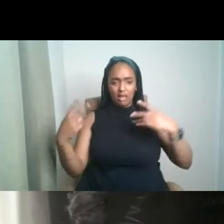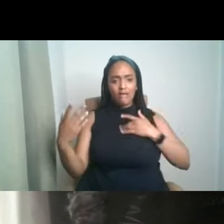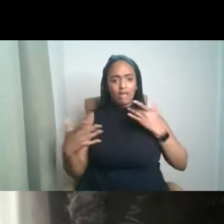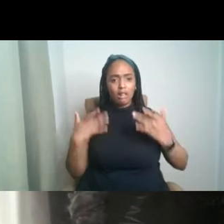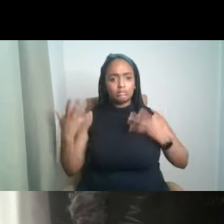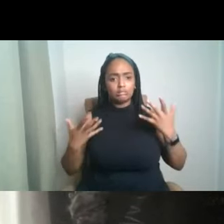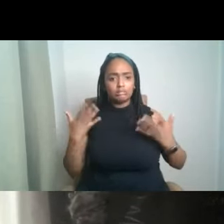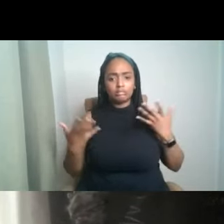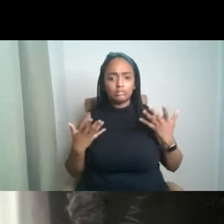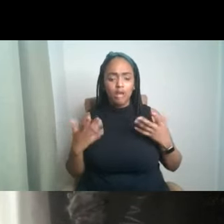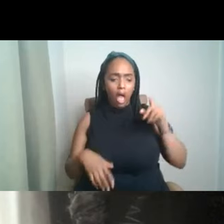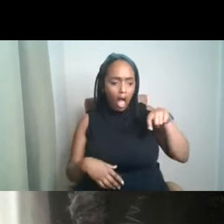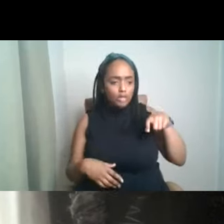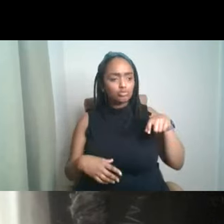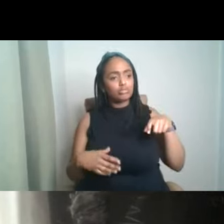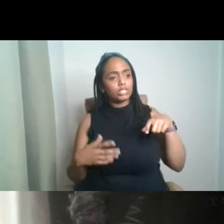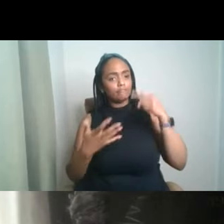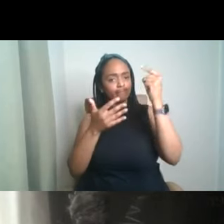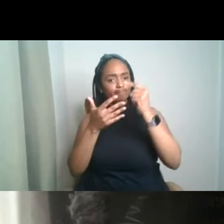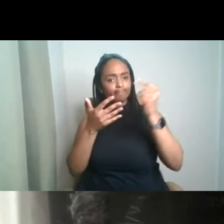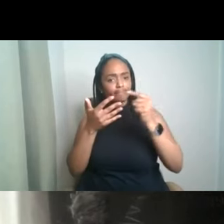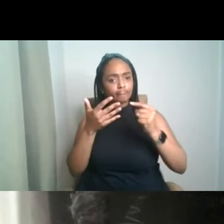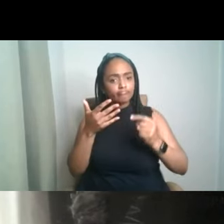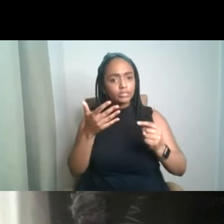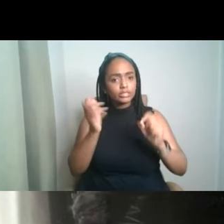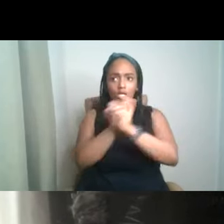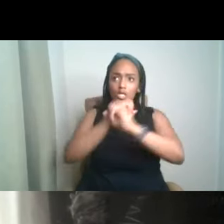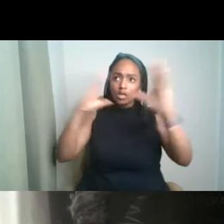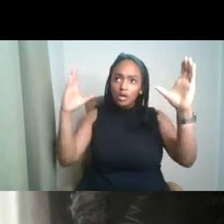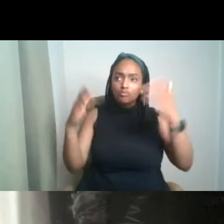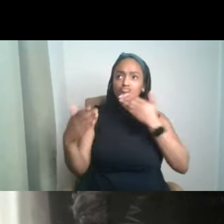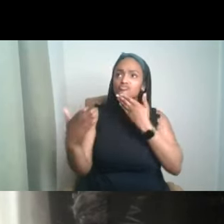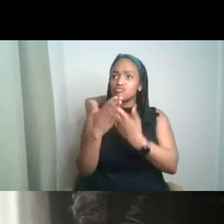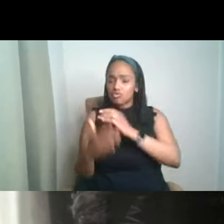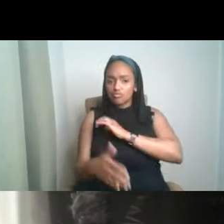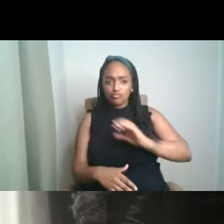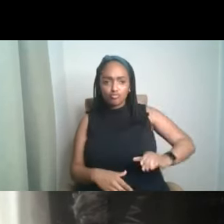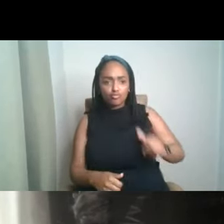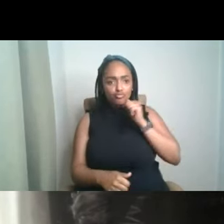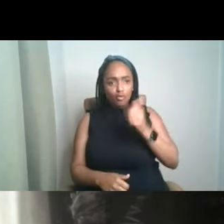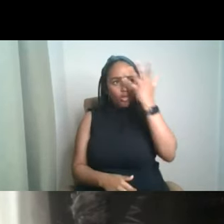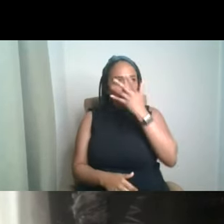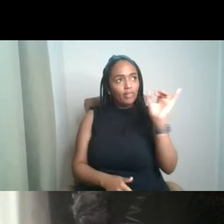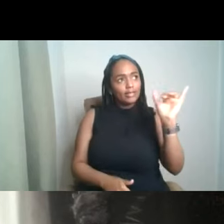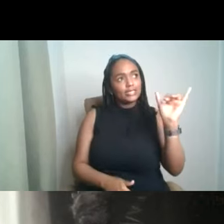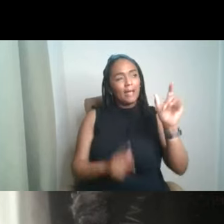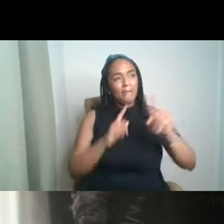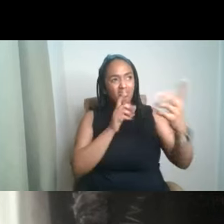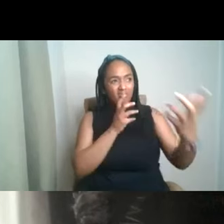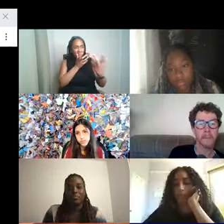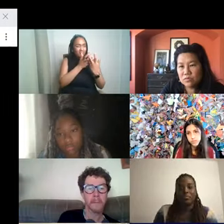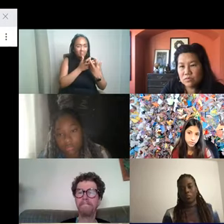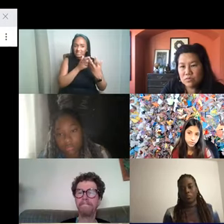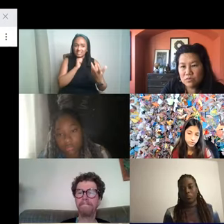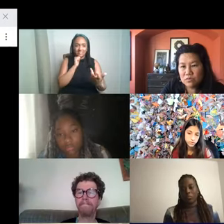be this concept of a good Christian girl when that wasn't who I really believed I was.